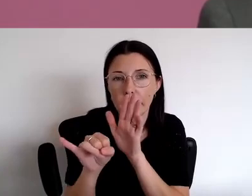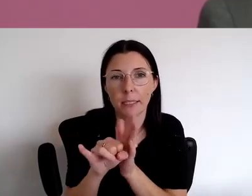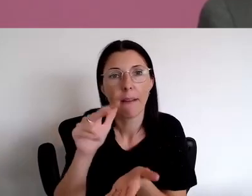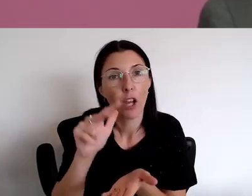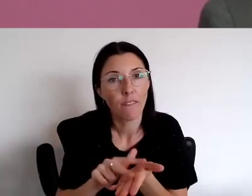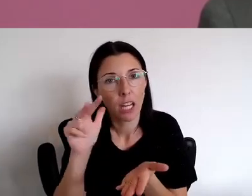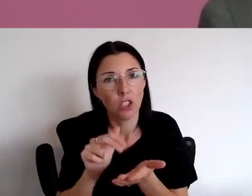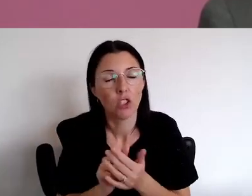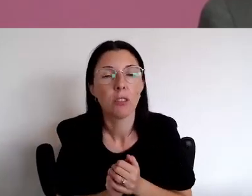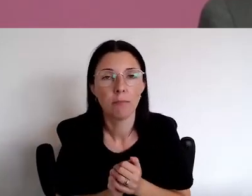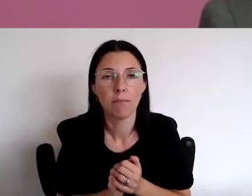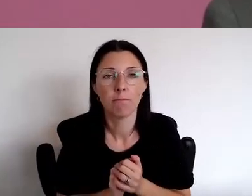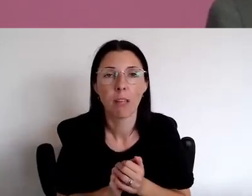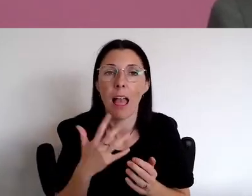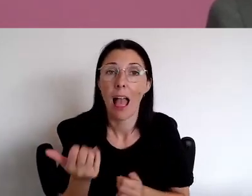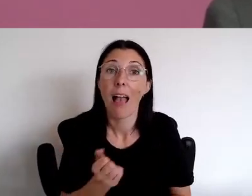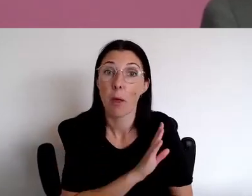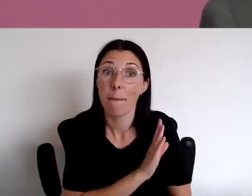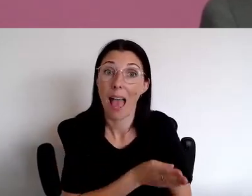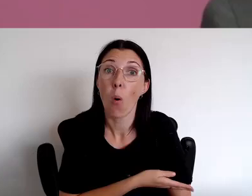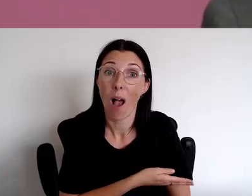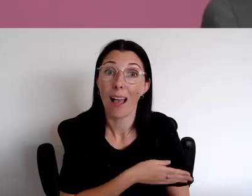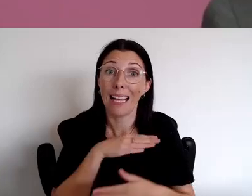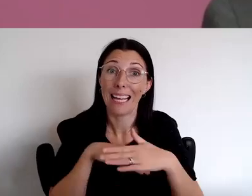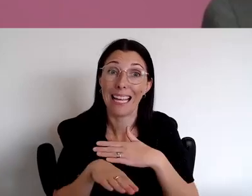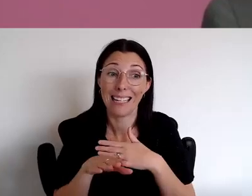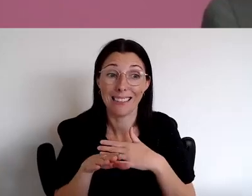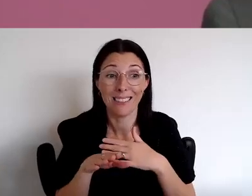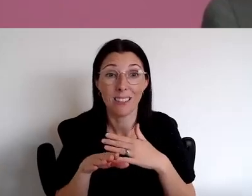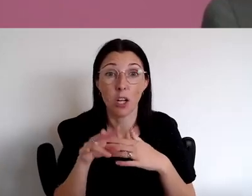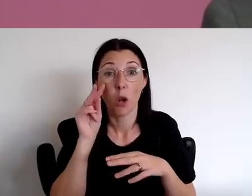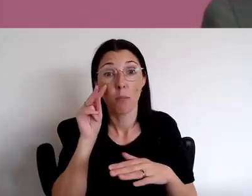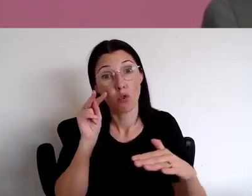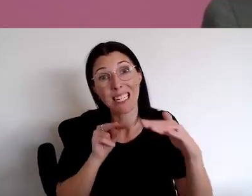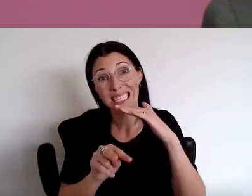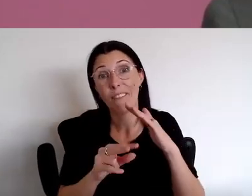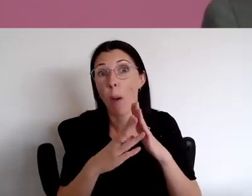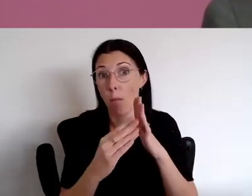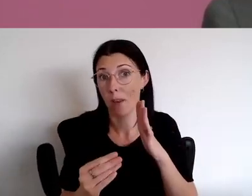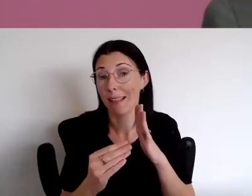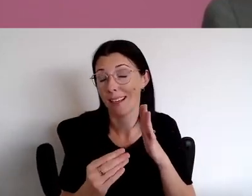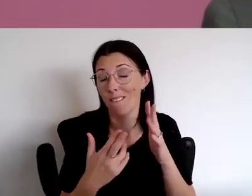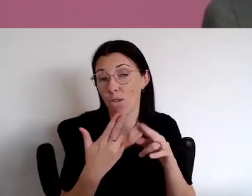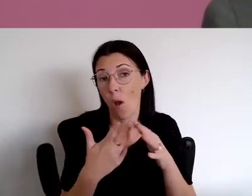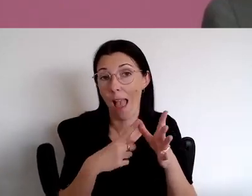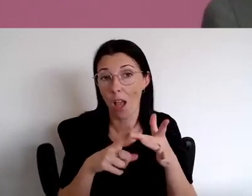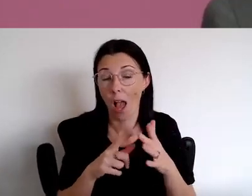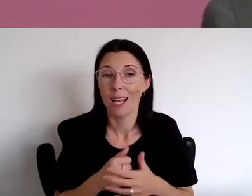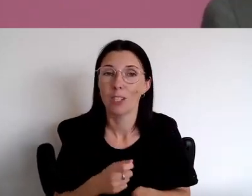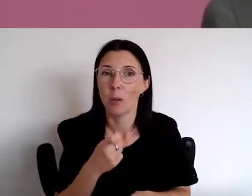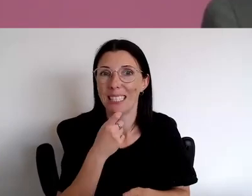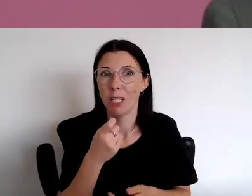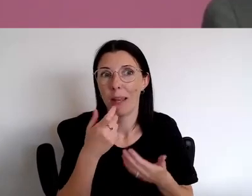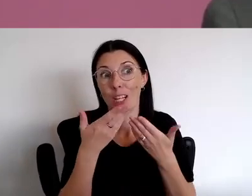power in predictive modelling of AI. So it's a high level and a broad answer, I